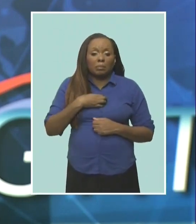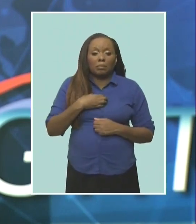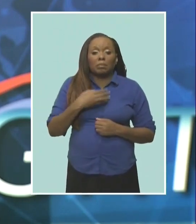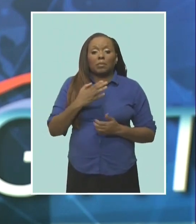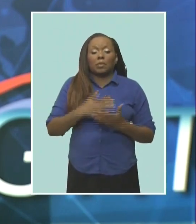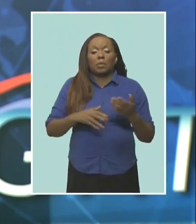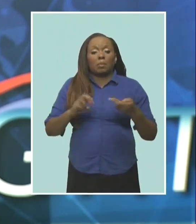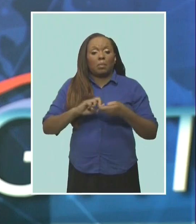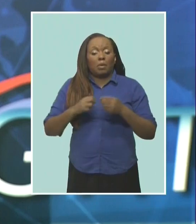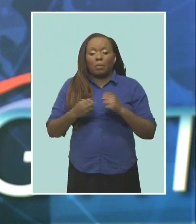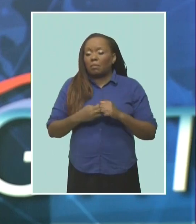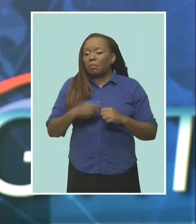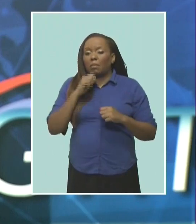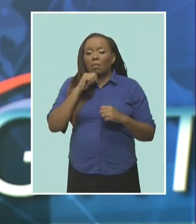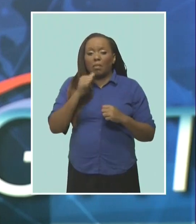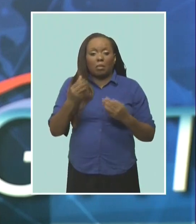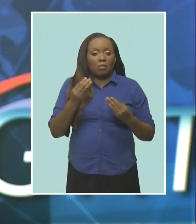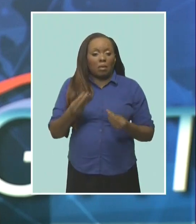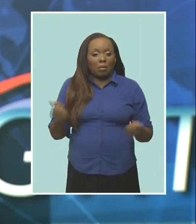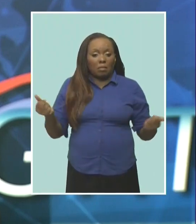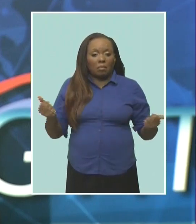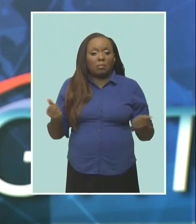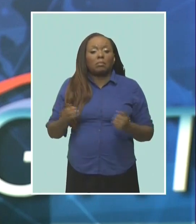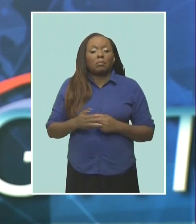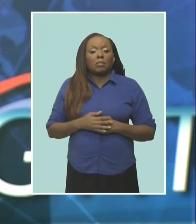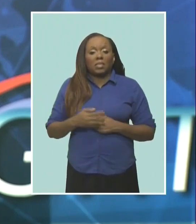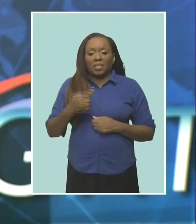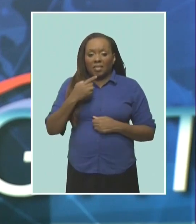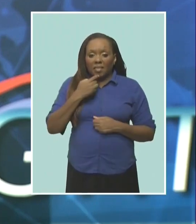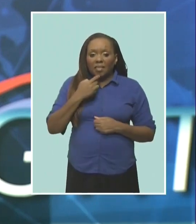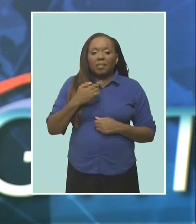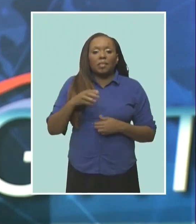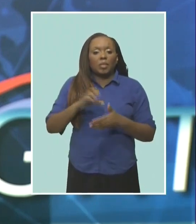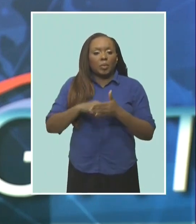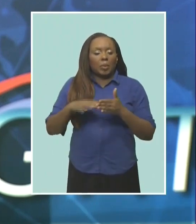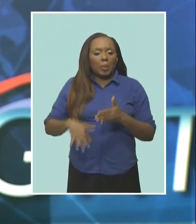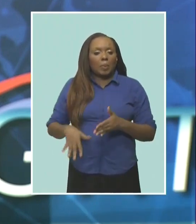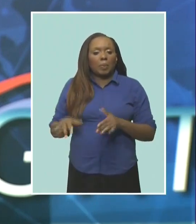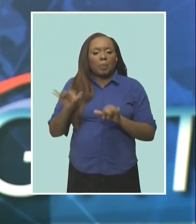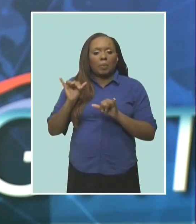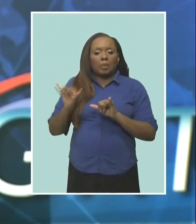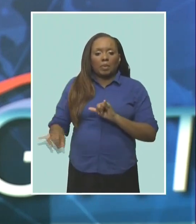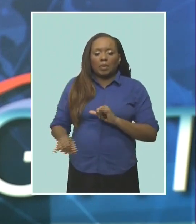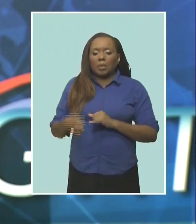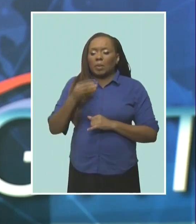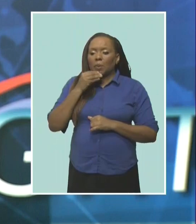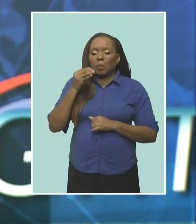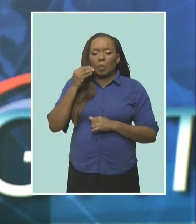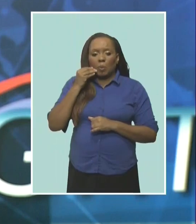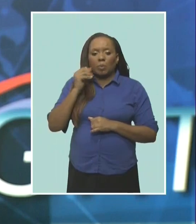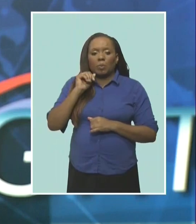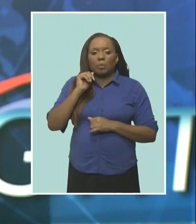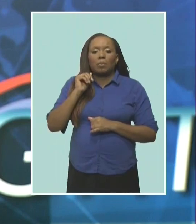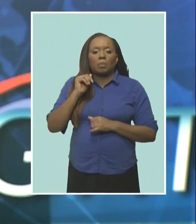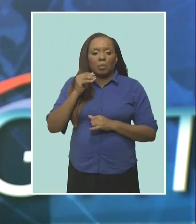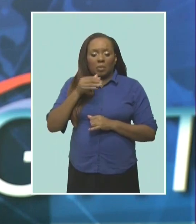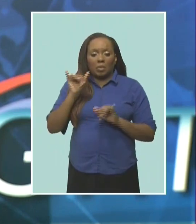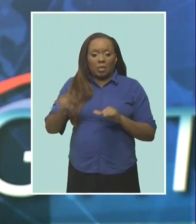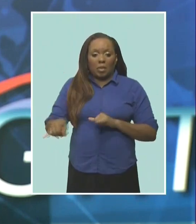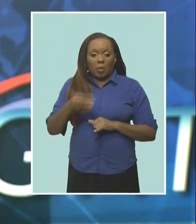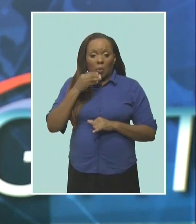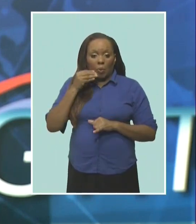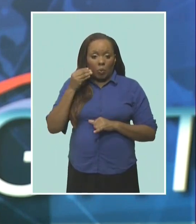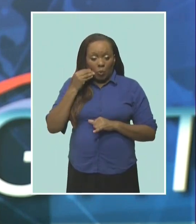of which remain unresolved, the Ministry of Education took the decision to allow students to remain at home today,